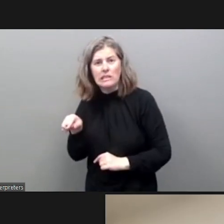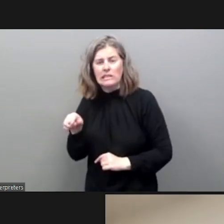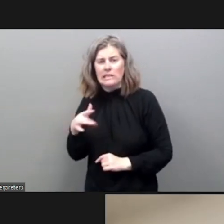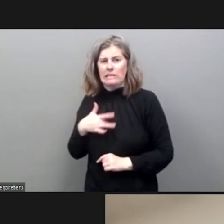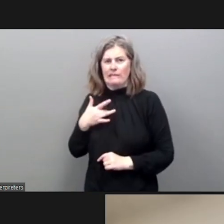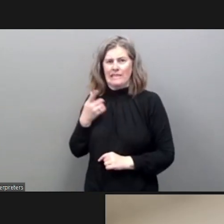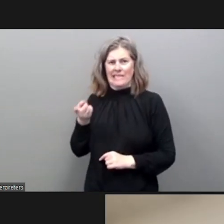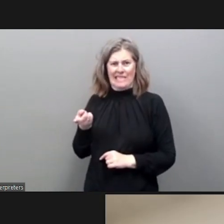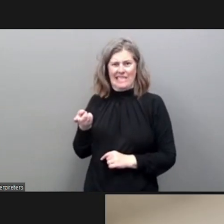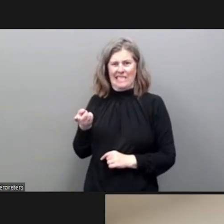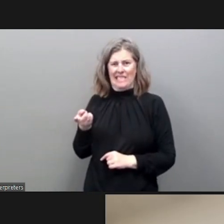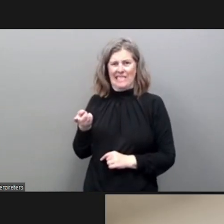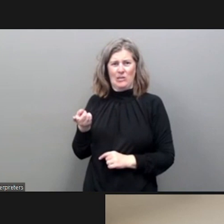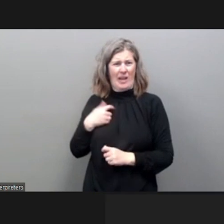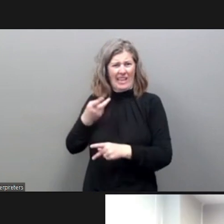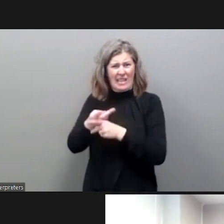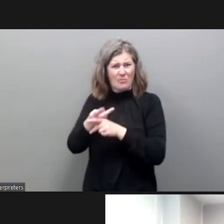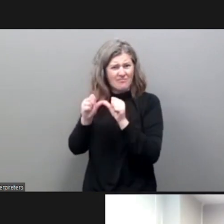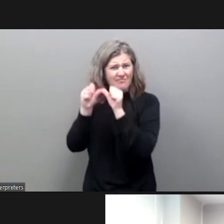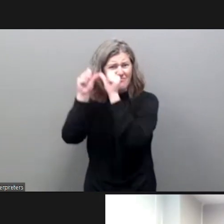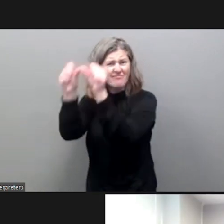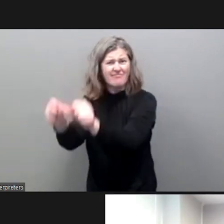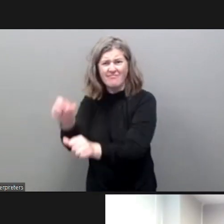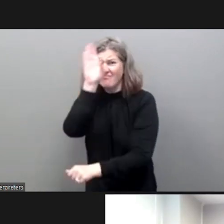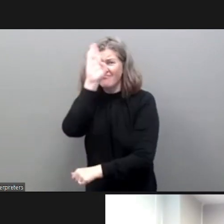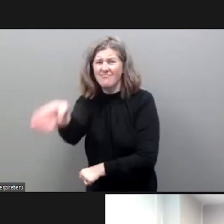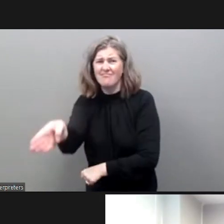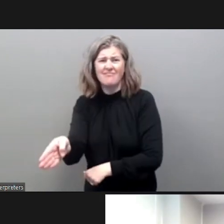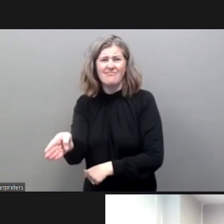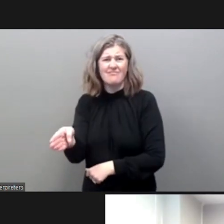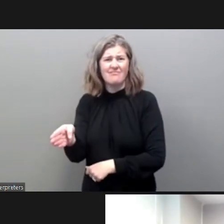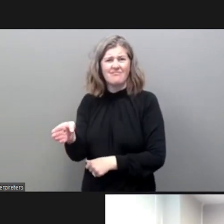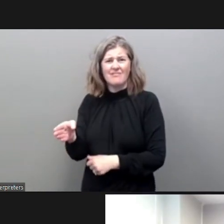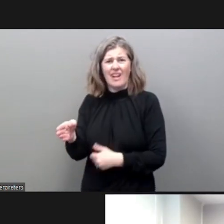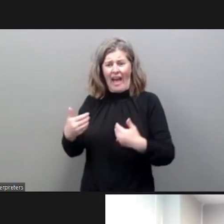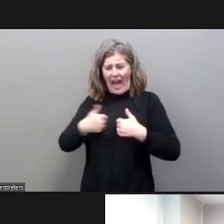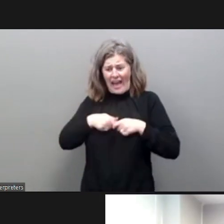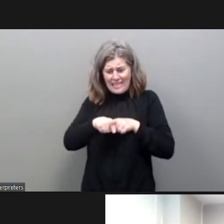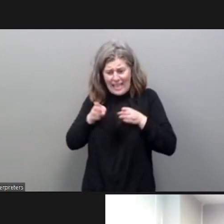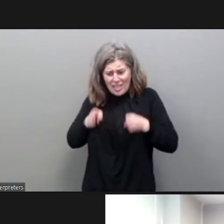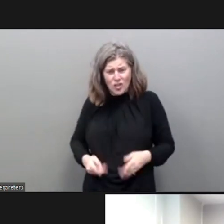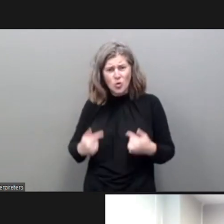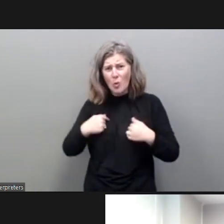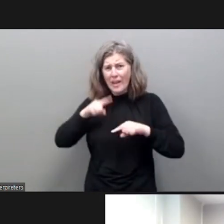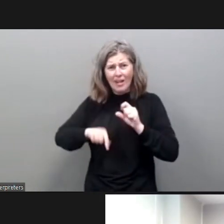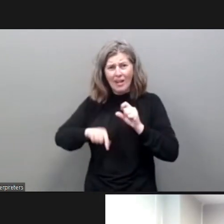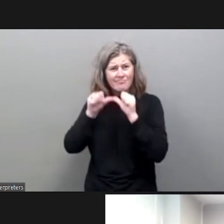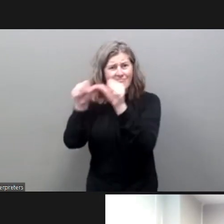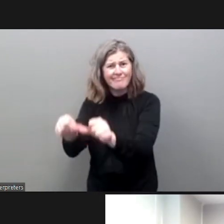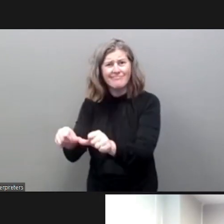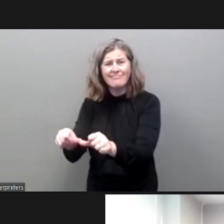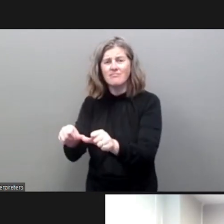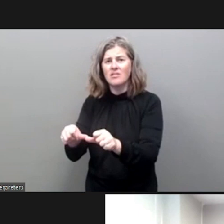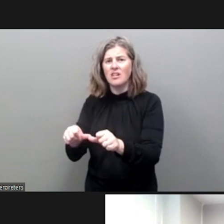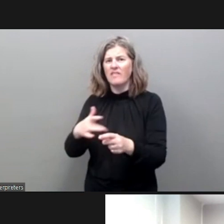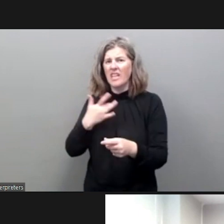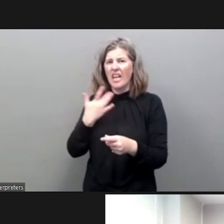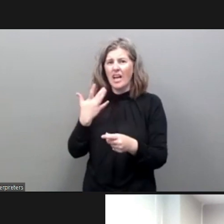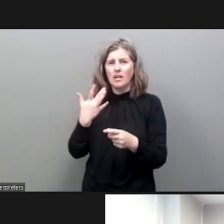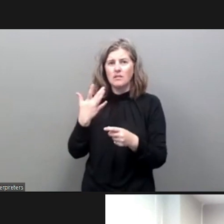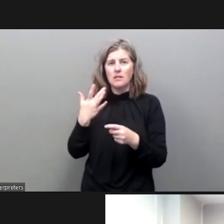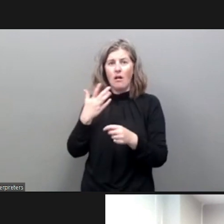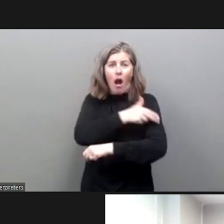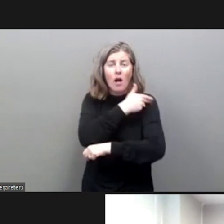it's sustainable. Not on the individual level. I think organizations have been very creative